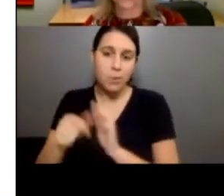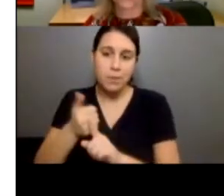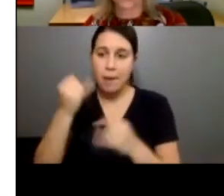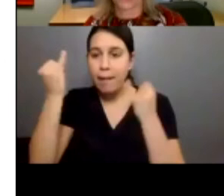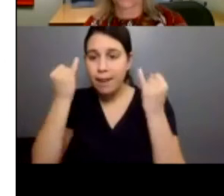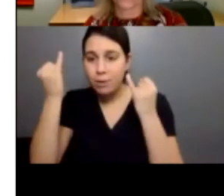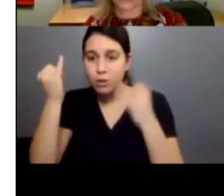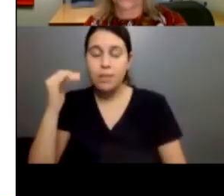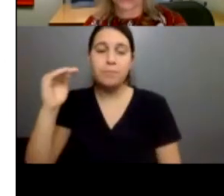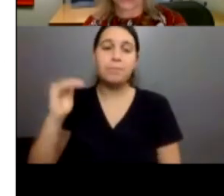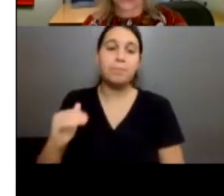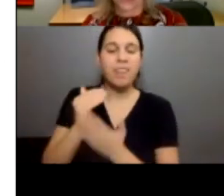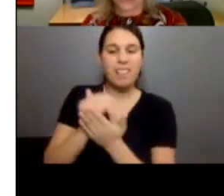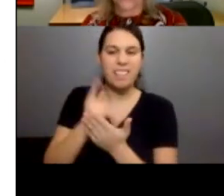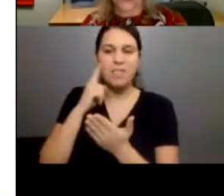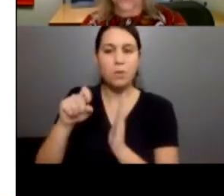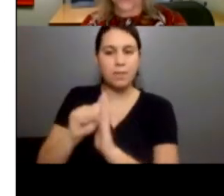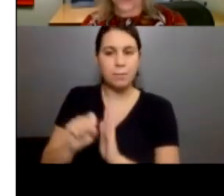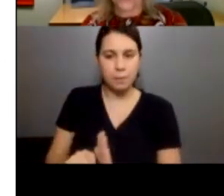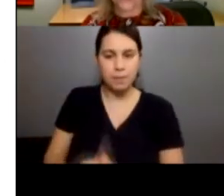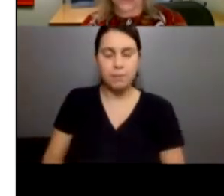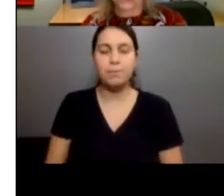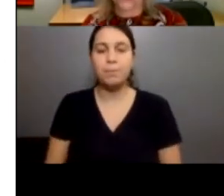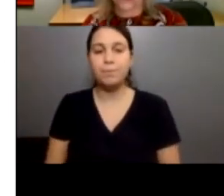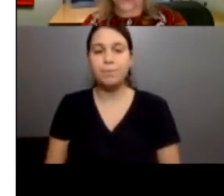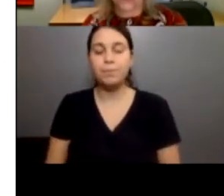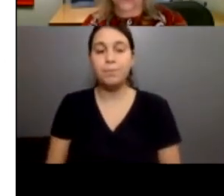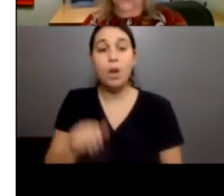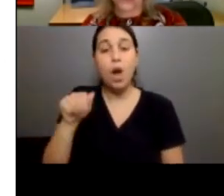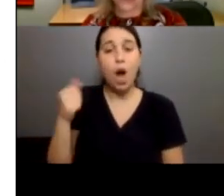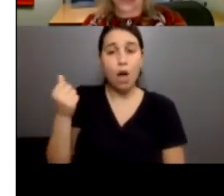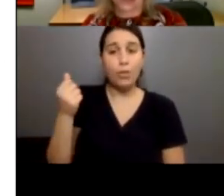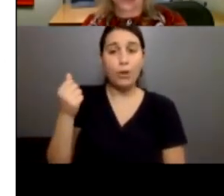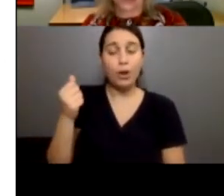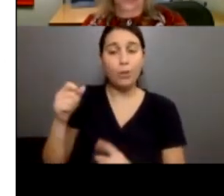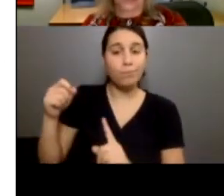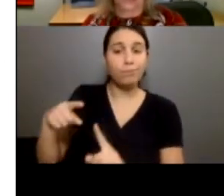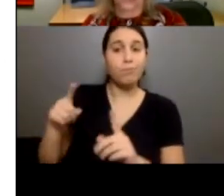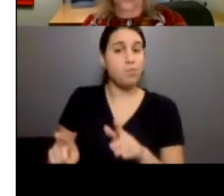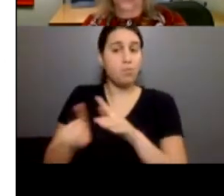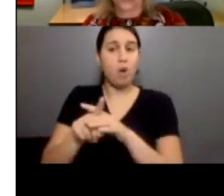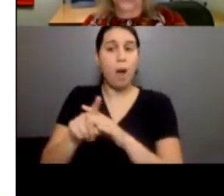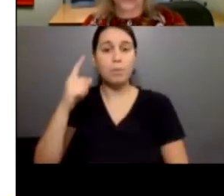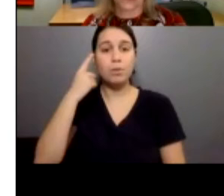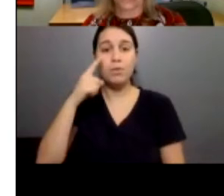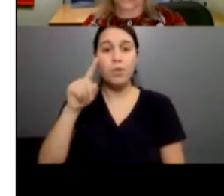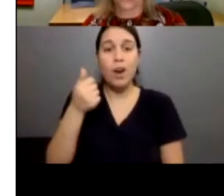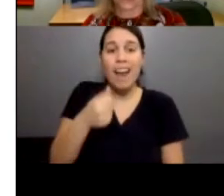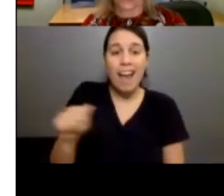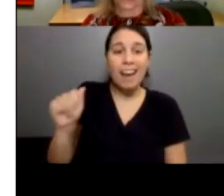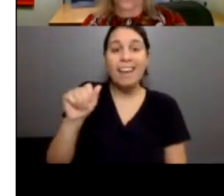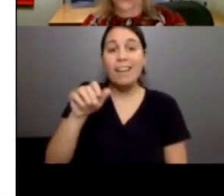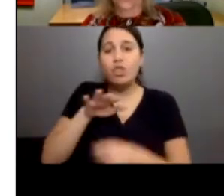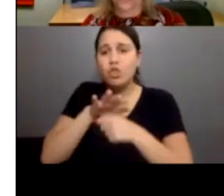of symptoms to ask about. There's also a prompt for any stressors or precipitants, concurrent substance